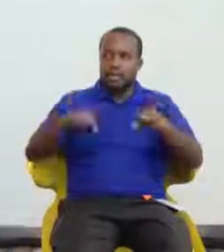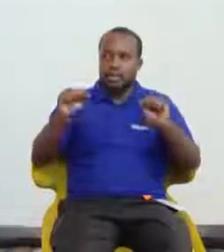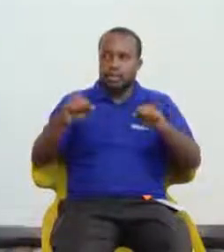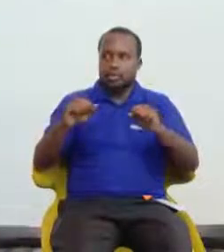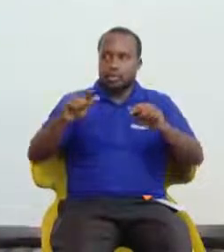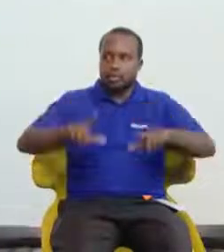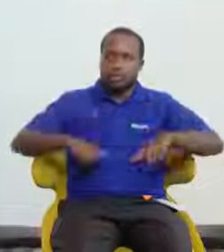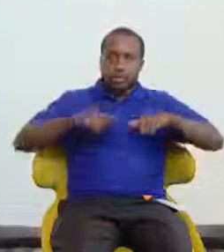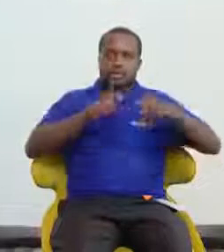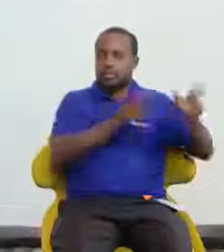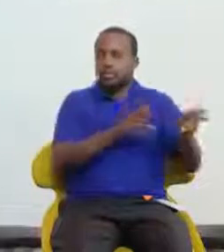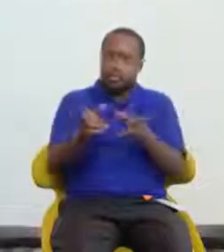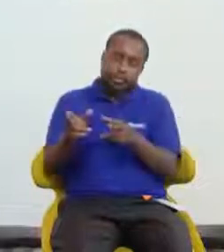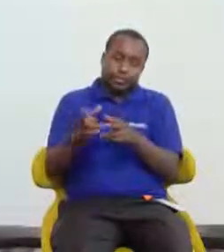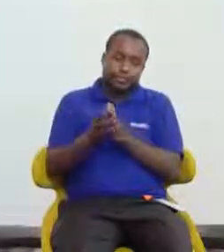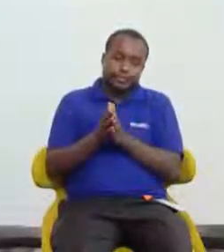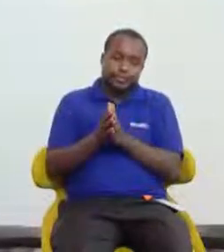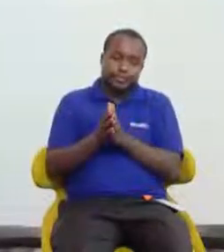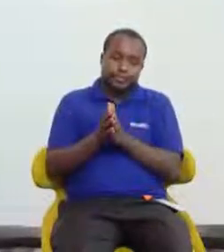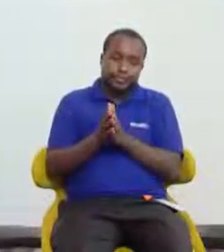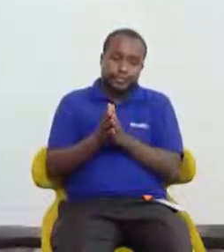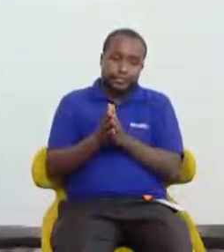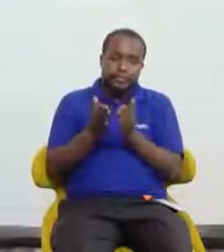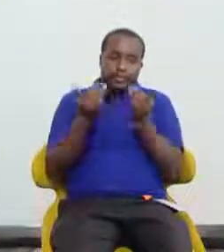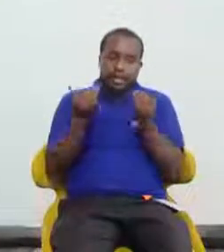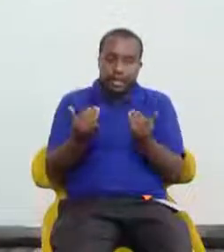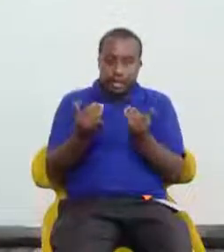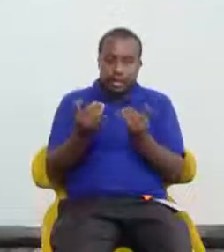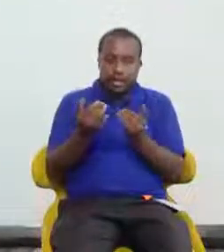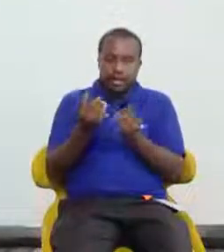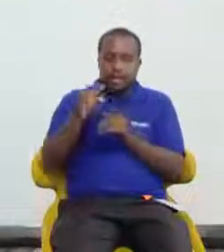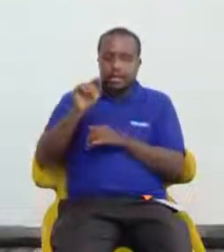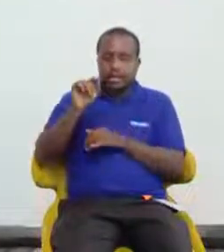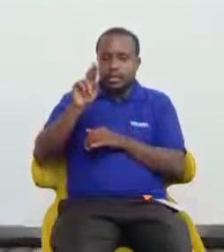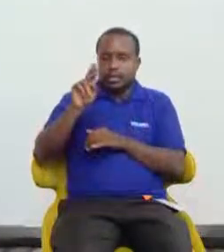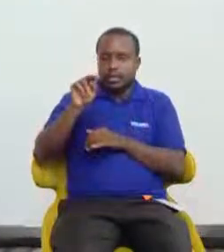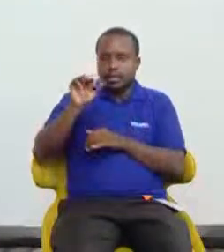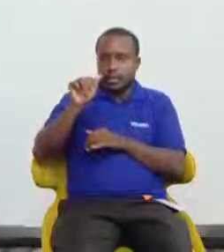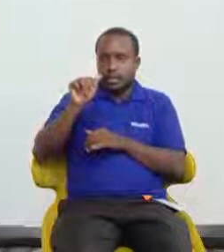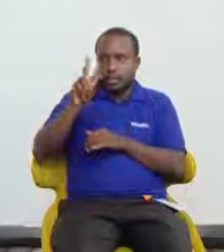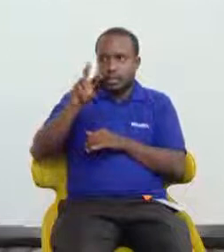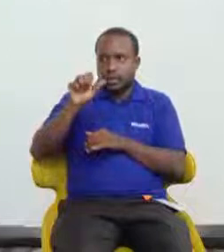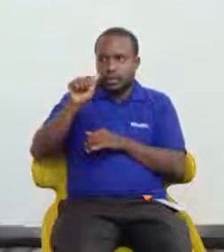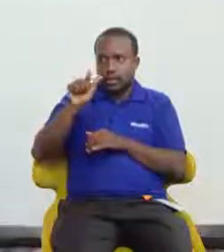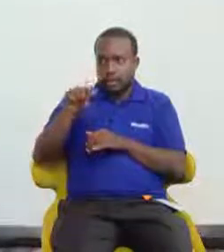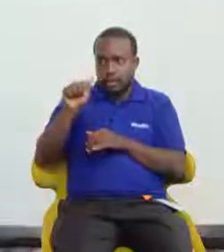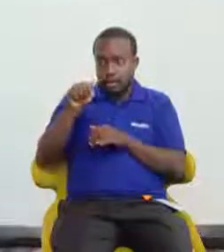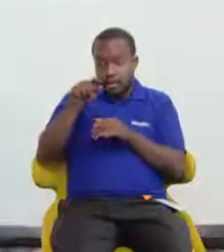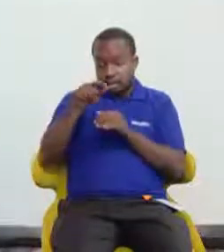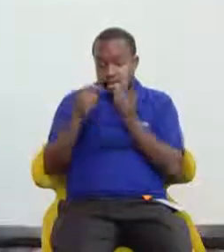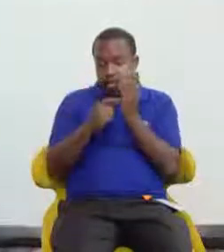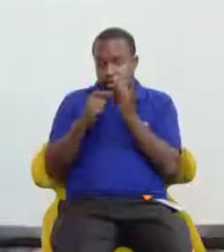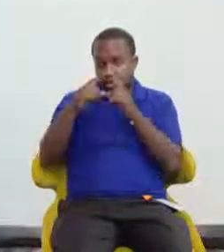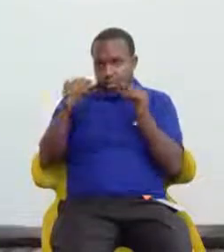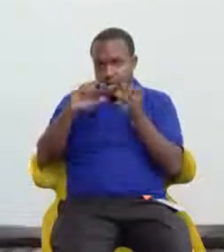normal life. And we are in the movement of we can, the Tunaweza means it's a Swahili word, which means yes, we can. And we are in this space of